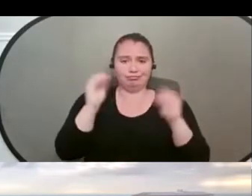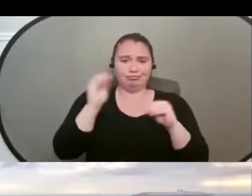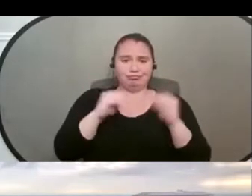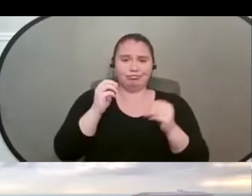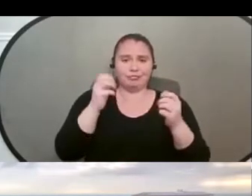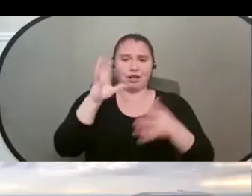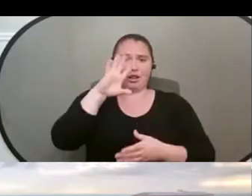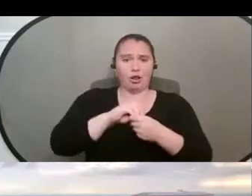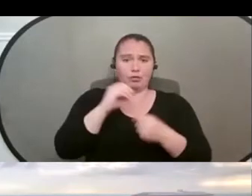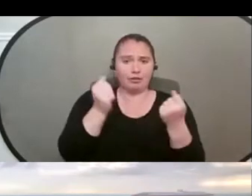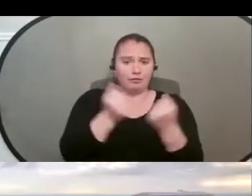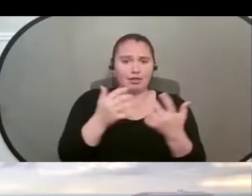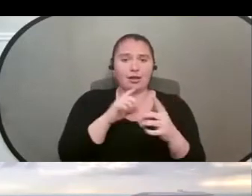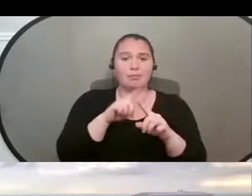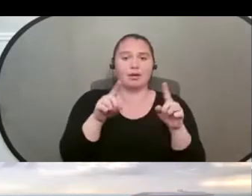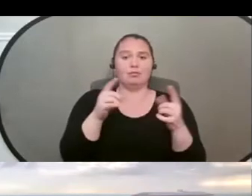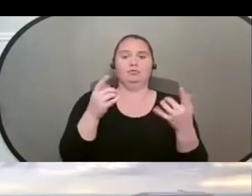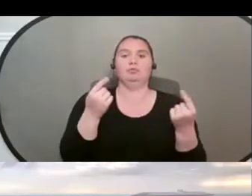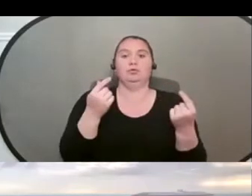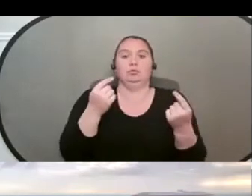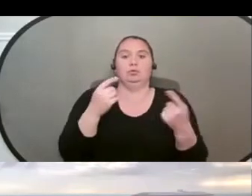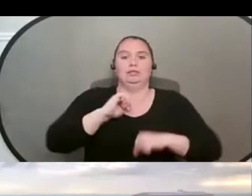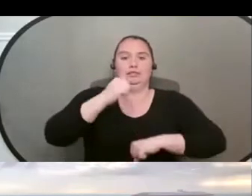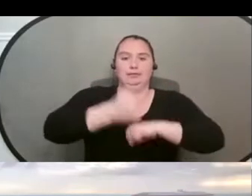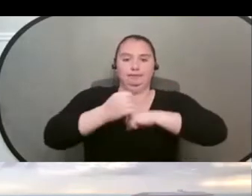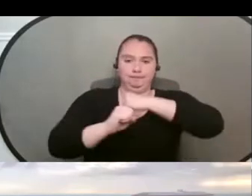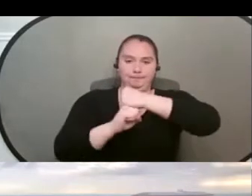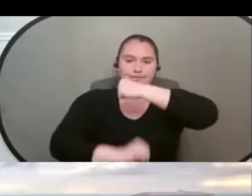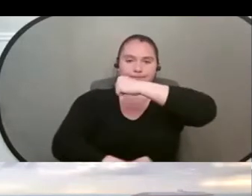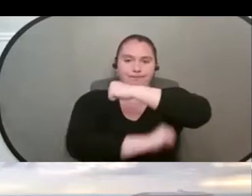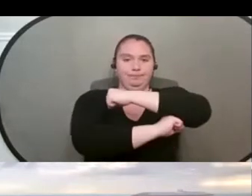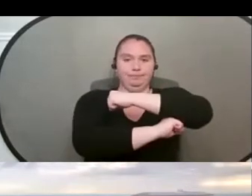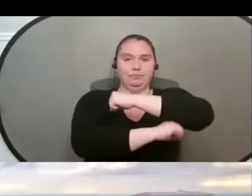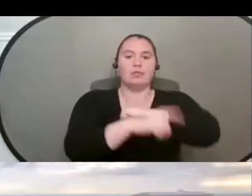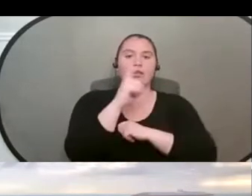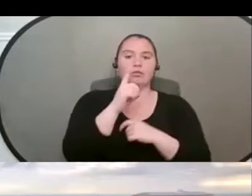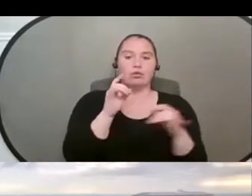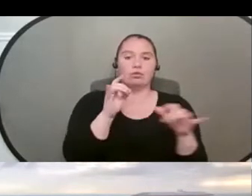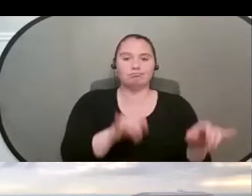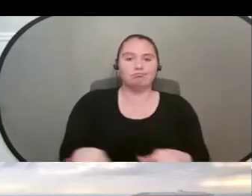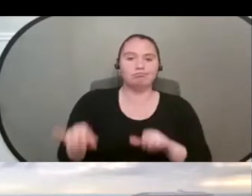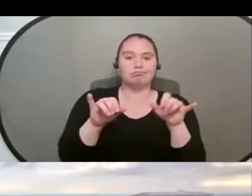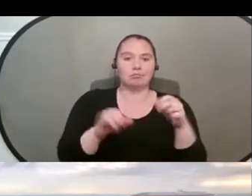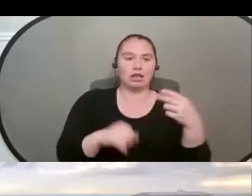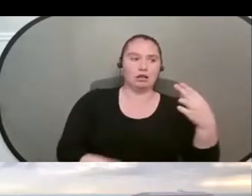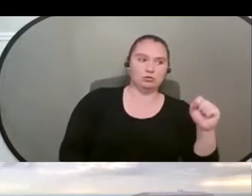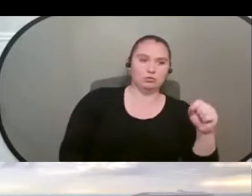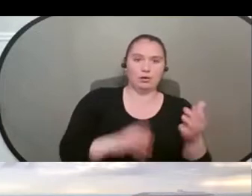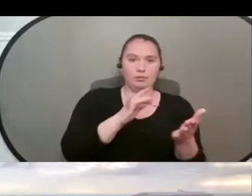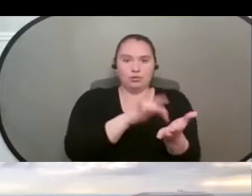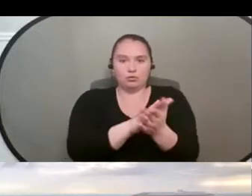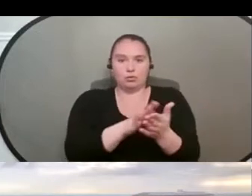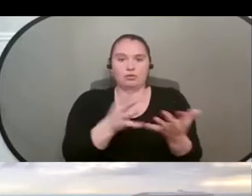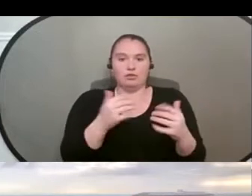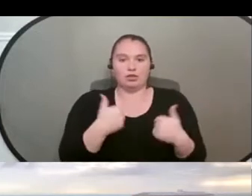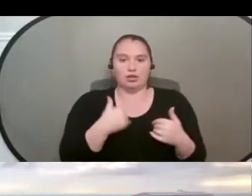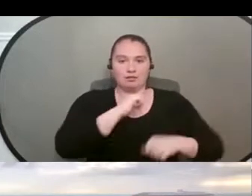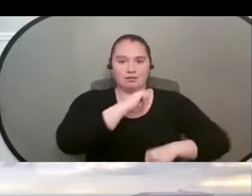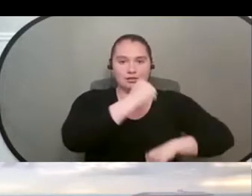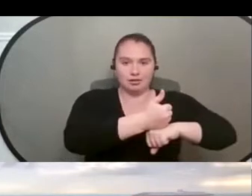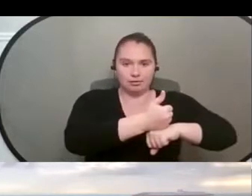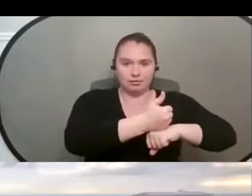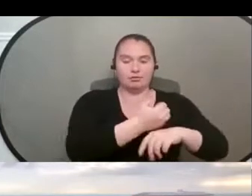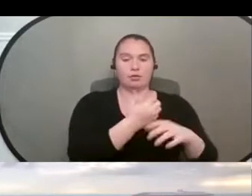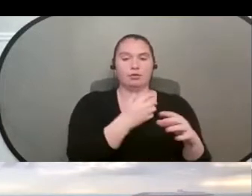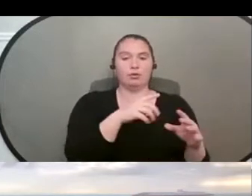trying to do is set a framework around that. And we've kind of done the same thing for the high school and the middle school zones, as well as we really focused in